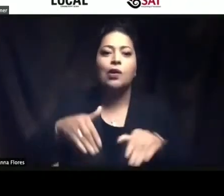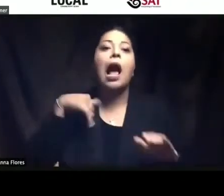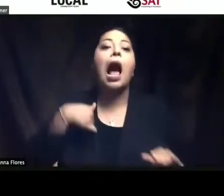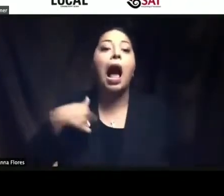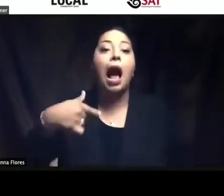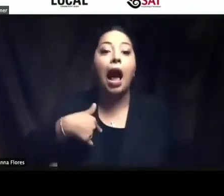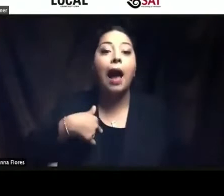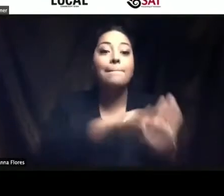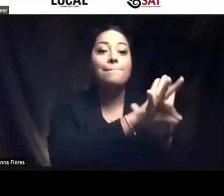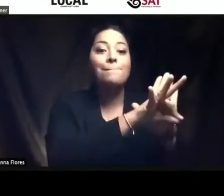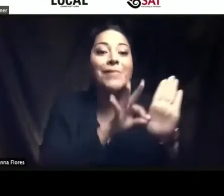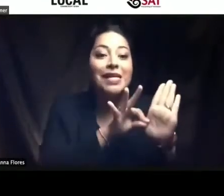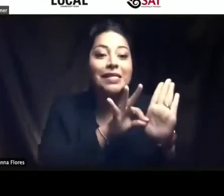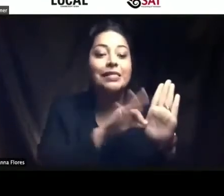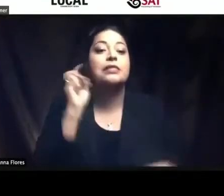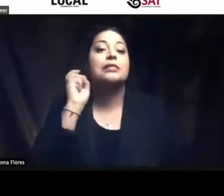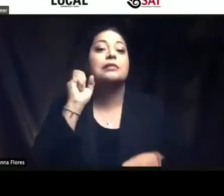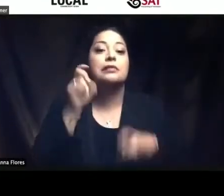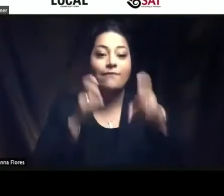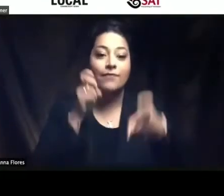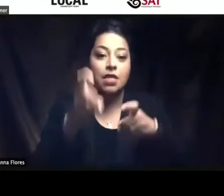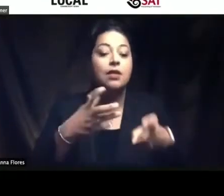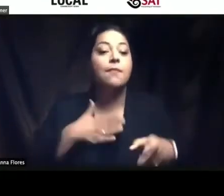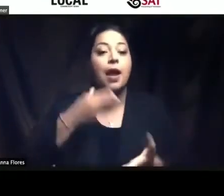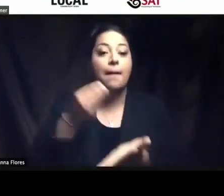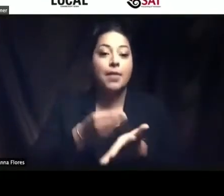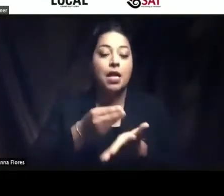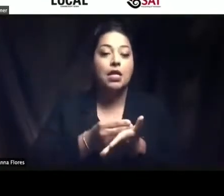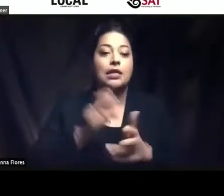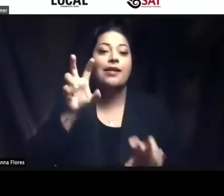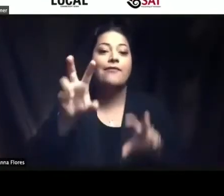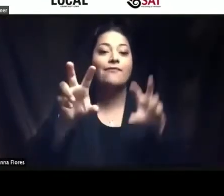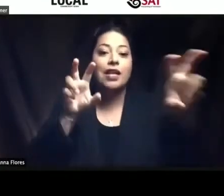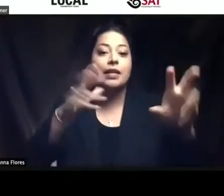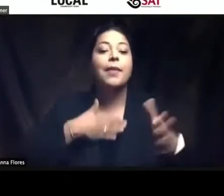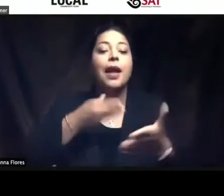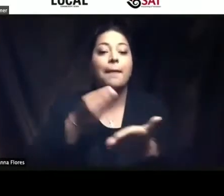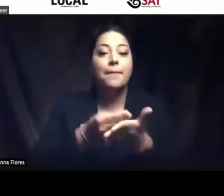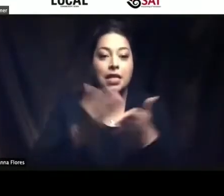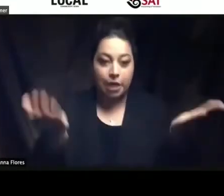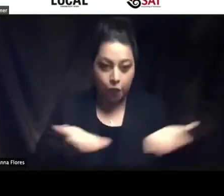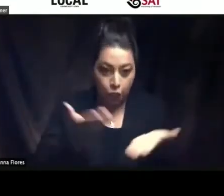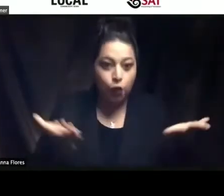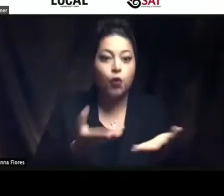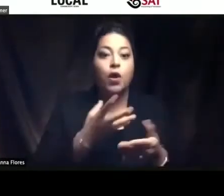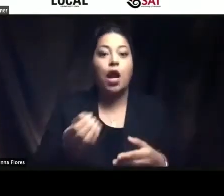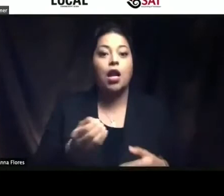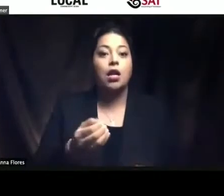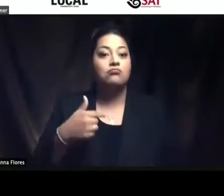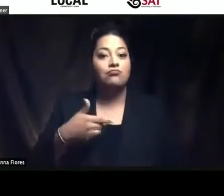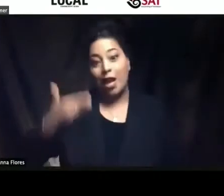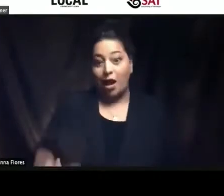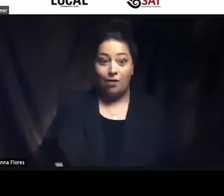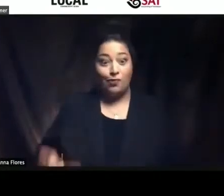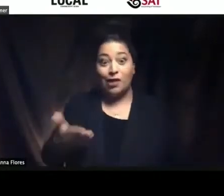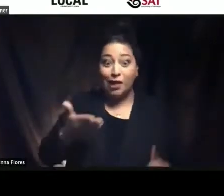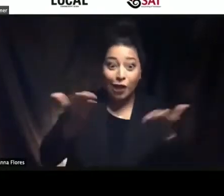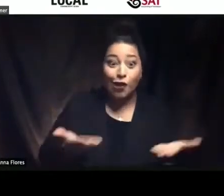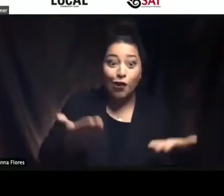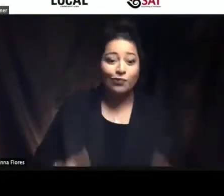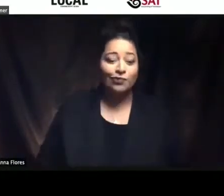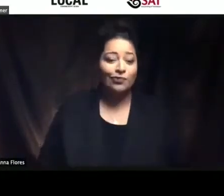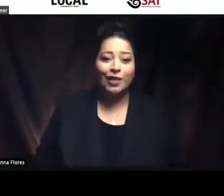I made to invest my hard-earned money within this district. And I've been here with